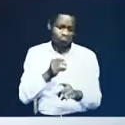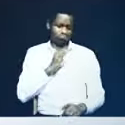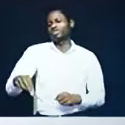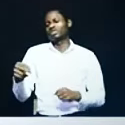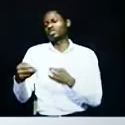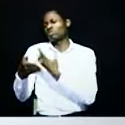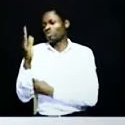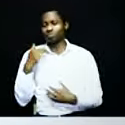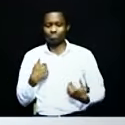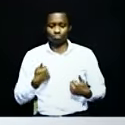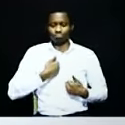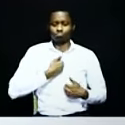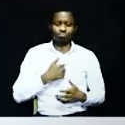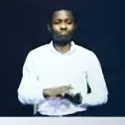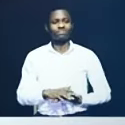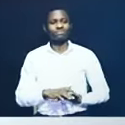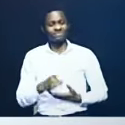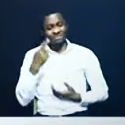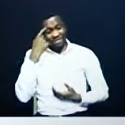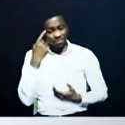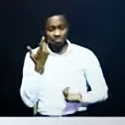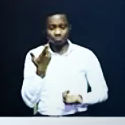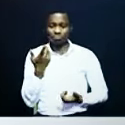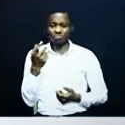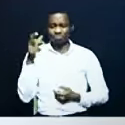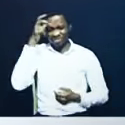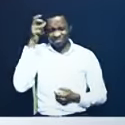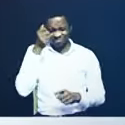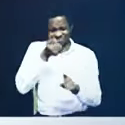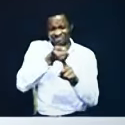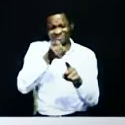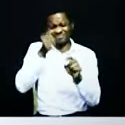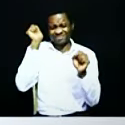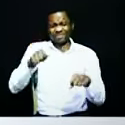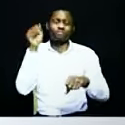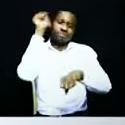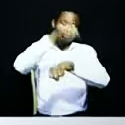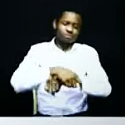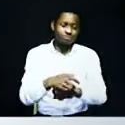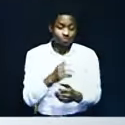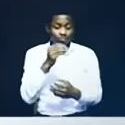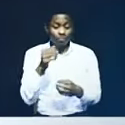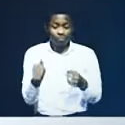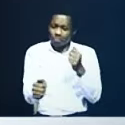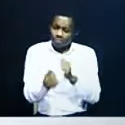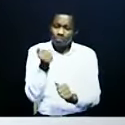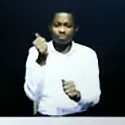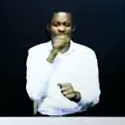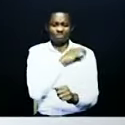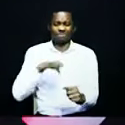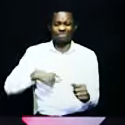that they can manage Satan by themselves without the help of God. Now, what do you want to say to me?